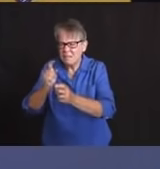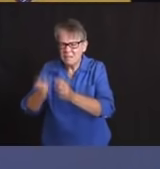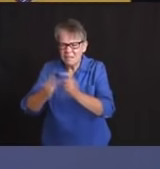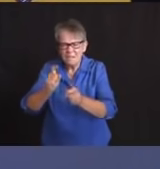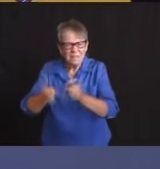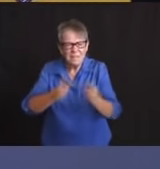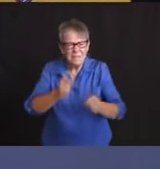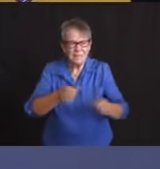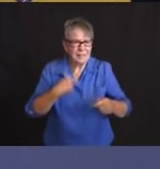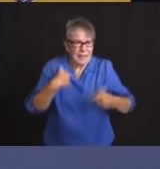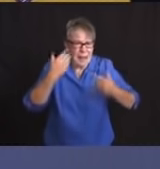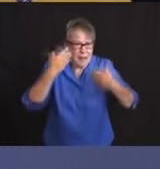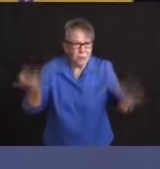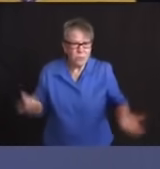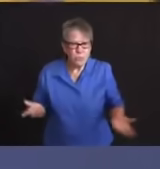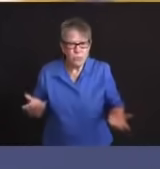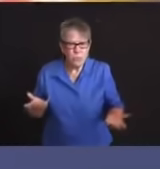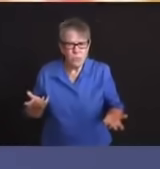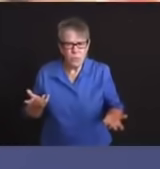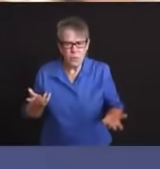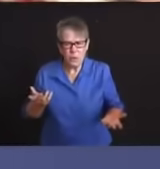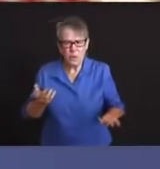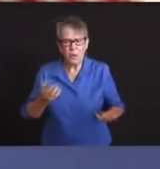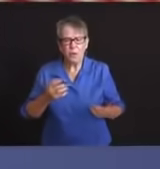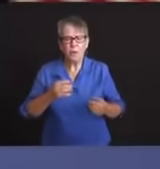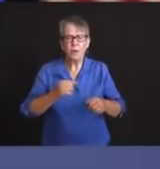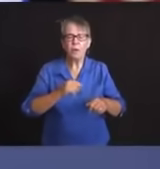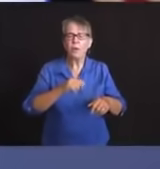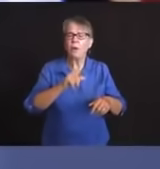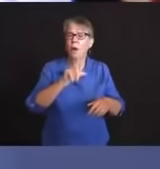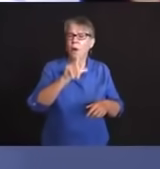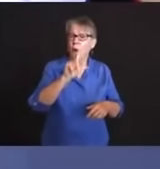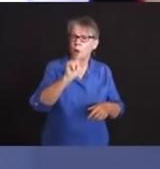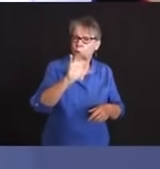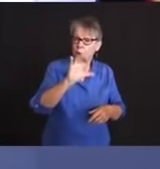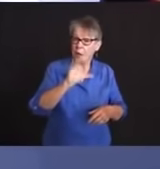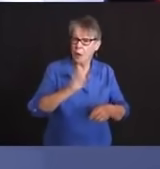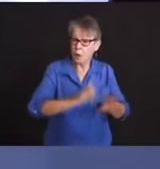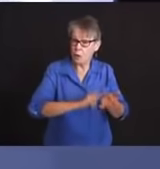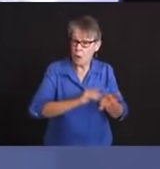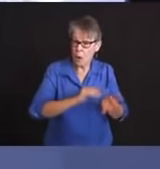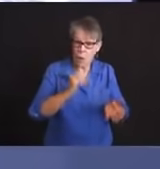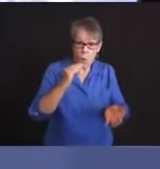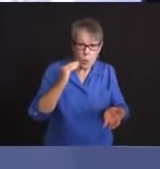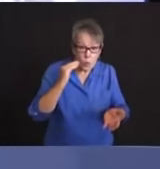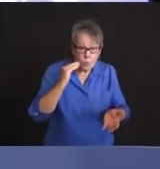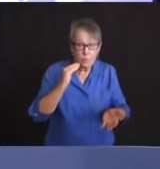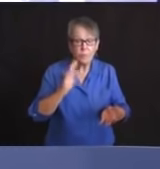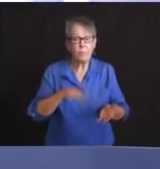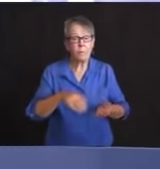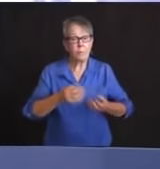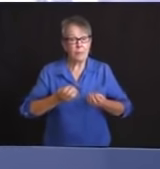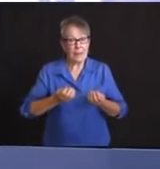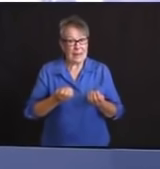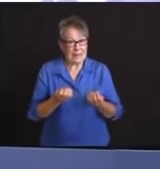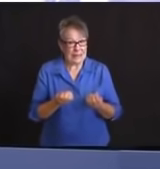the long-term care. Yeah, the equipment will be deployed directly to the long-term care facilities, and we do have a list of those that are